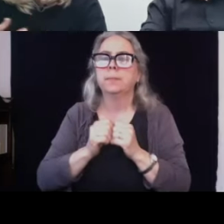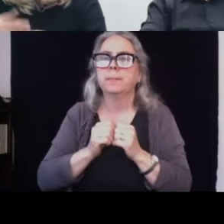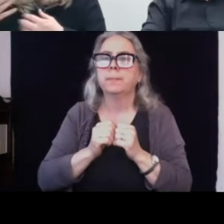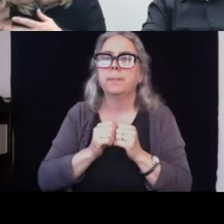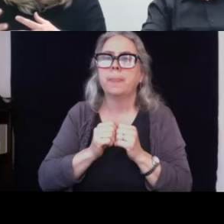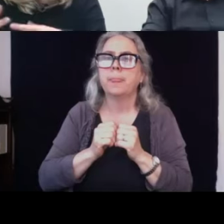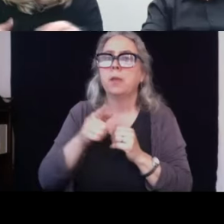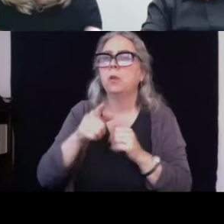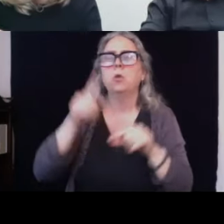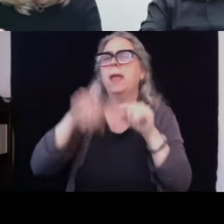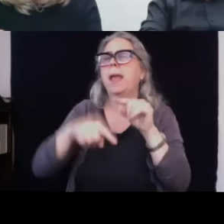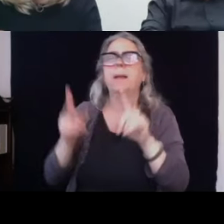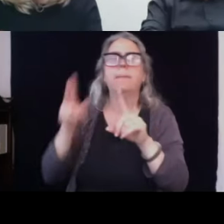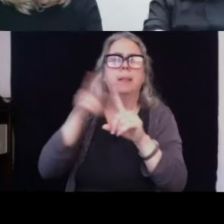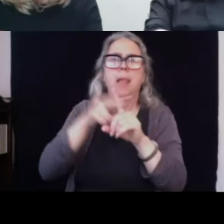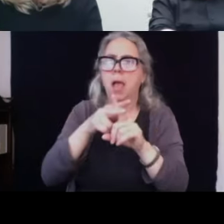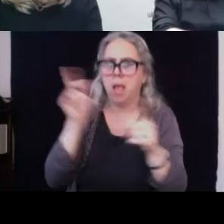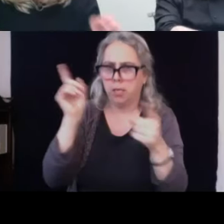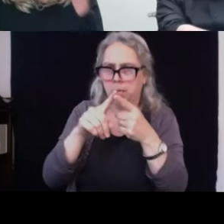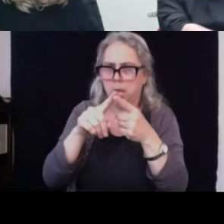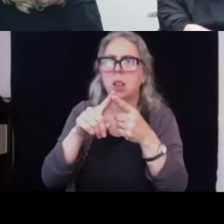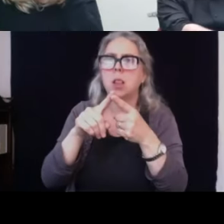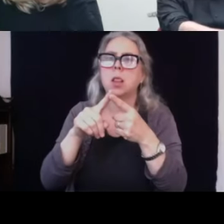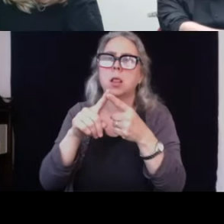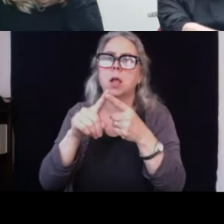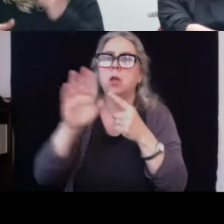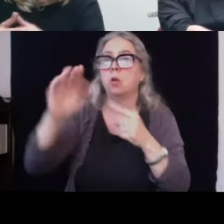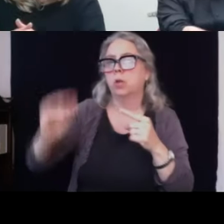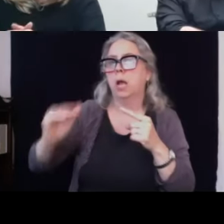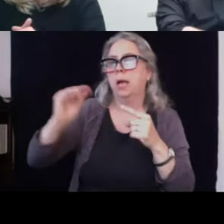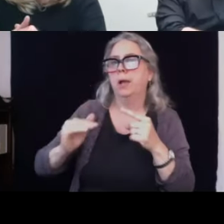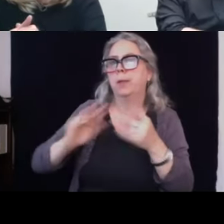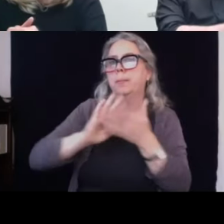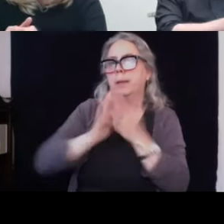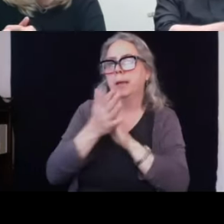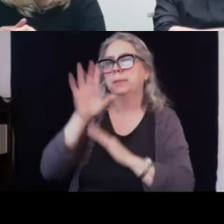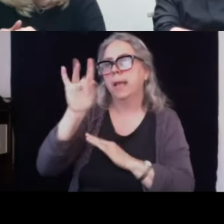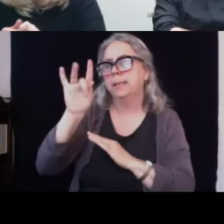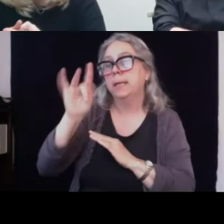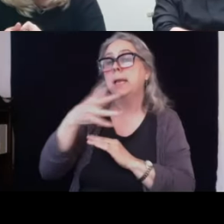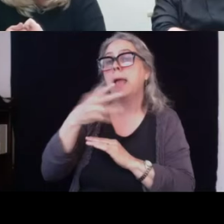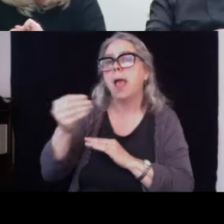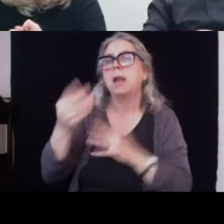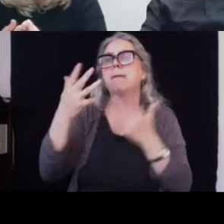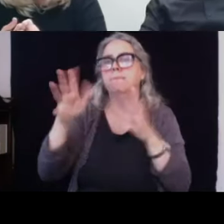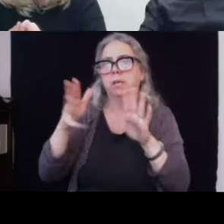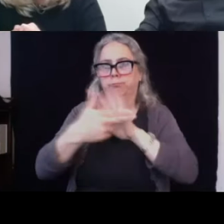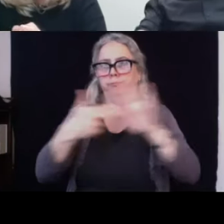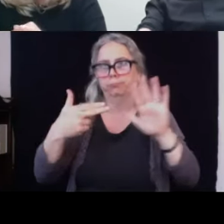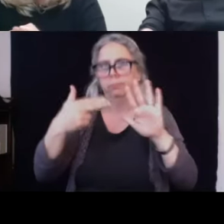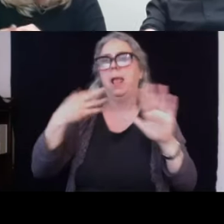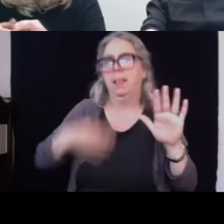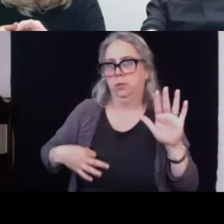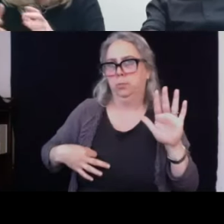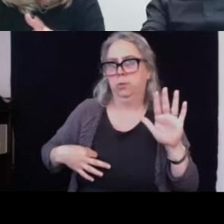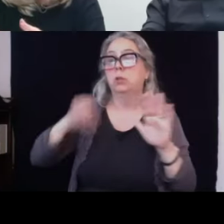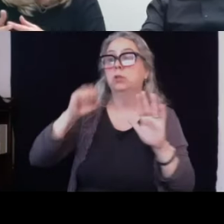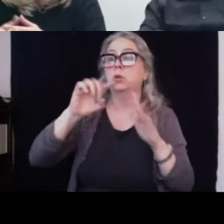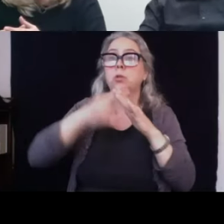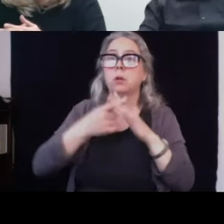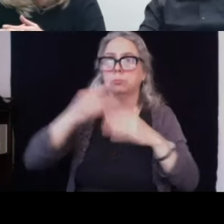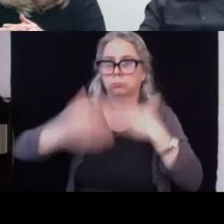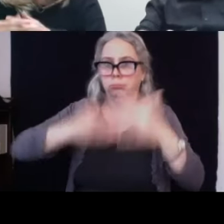you can't apply until your child turns 18 and they've been determined eligible. So starting the